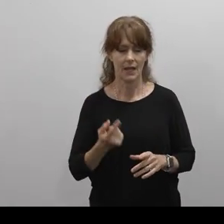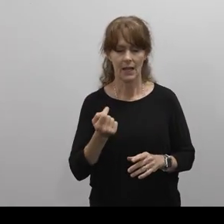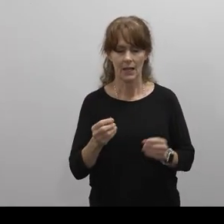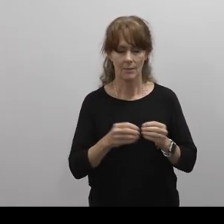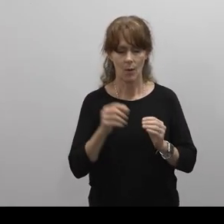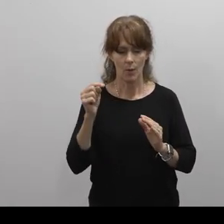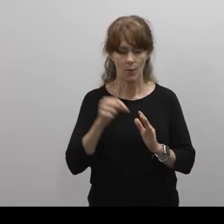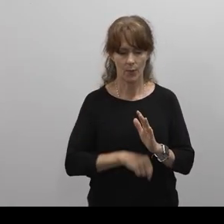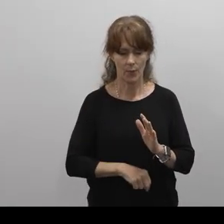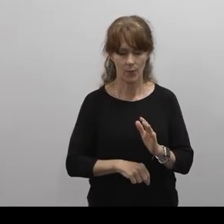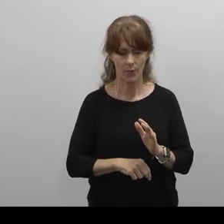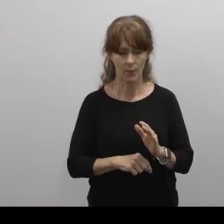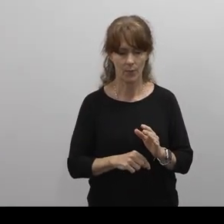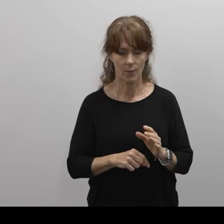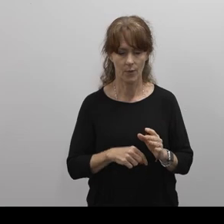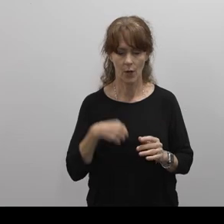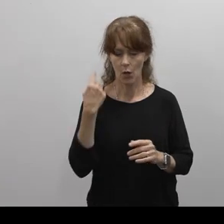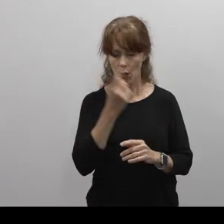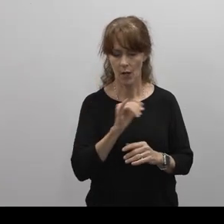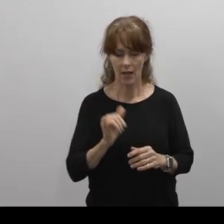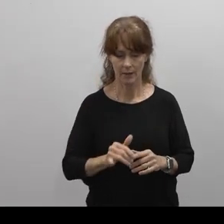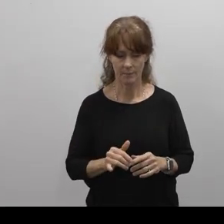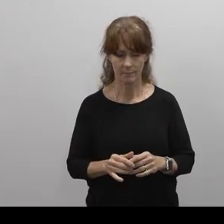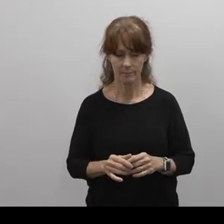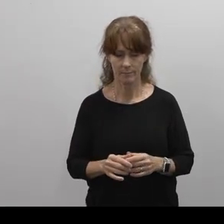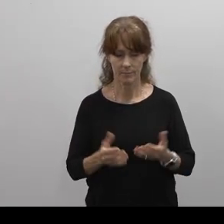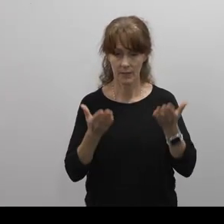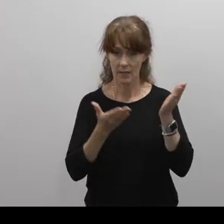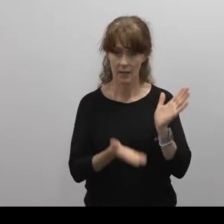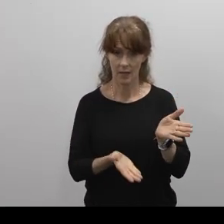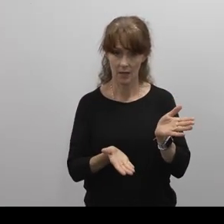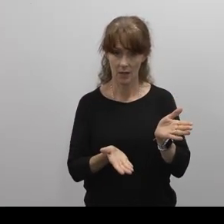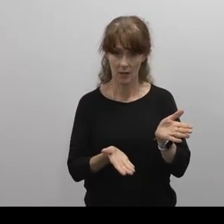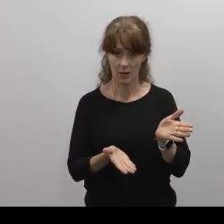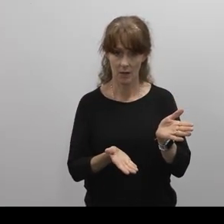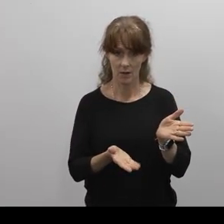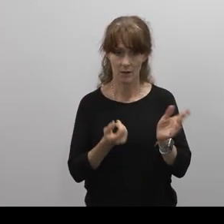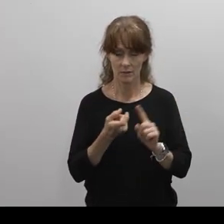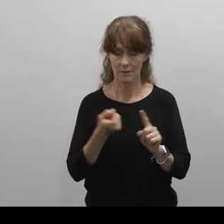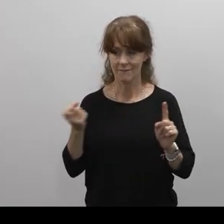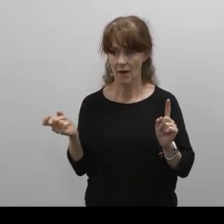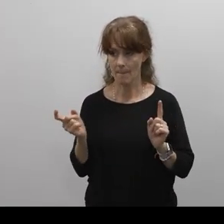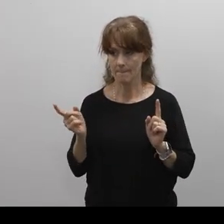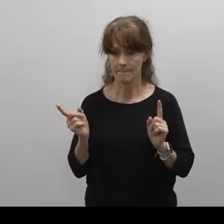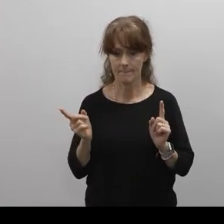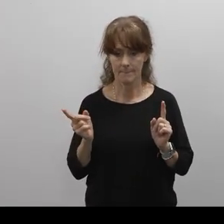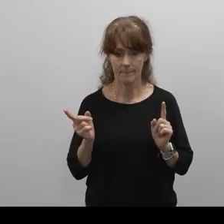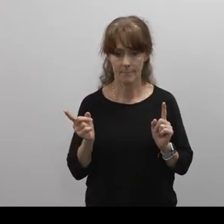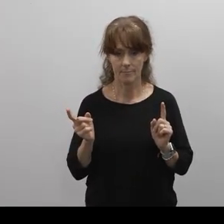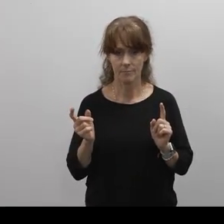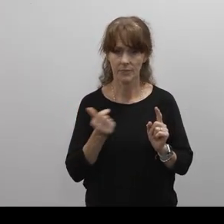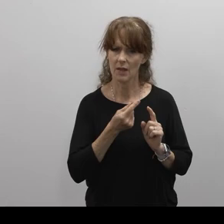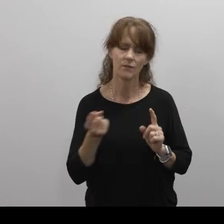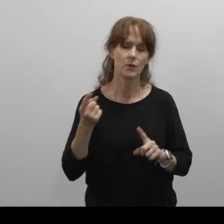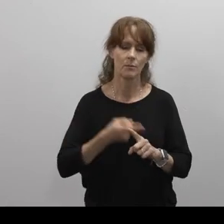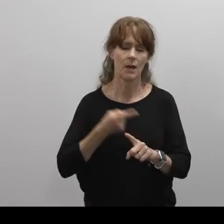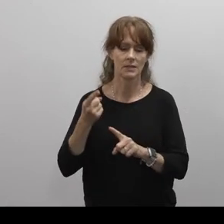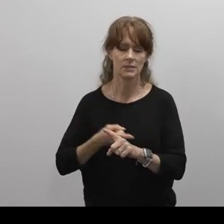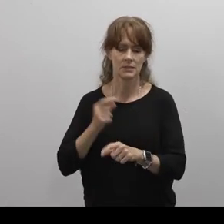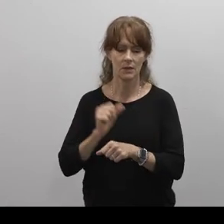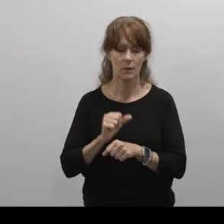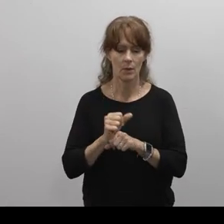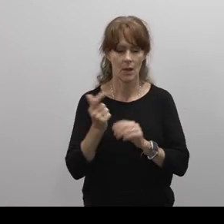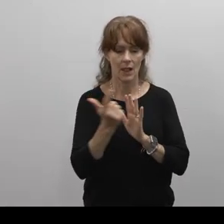more detail of what this will look like. What's before you has come from a couple months of work,